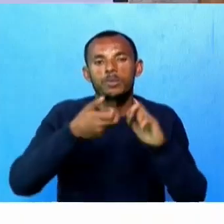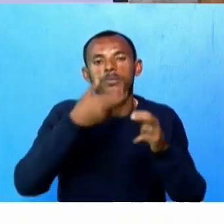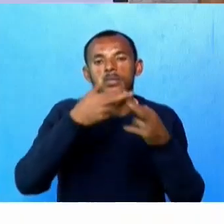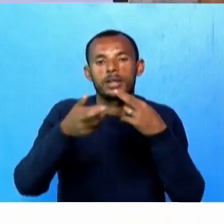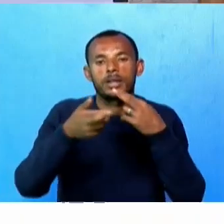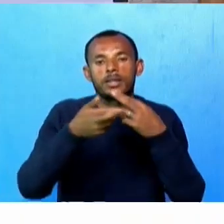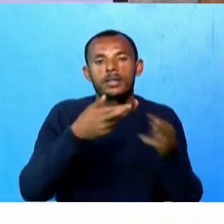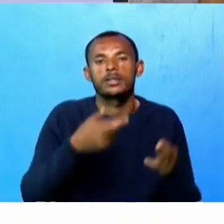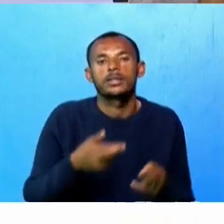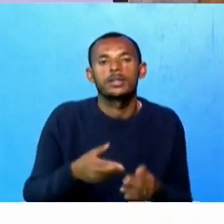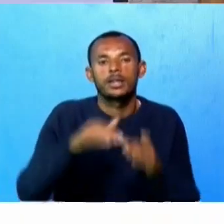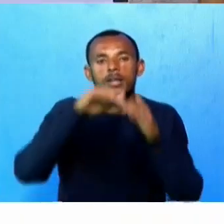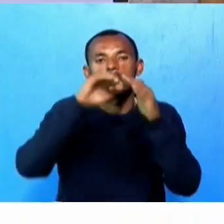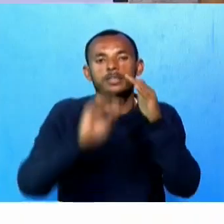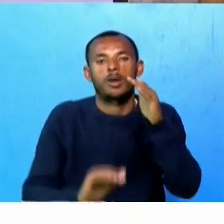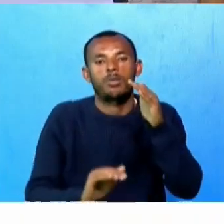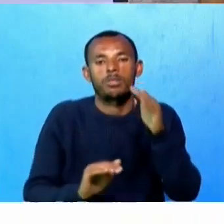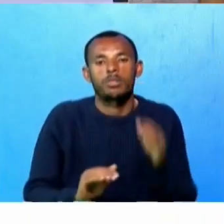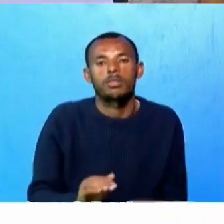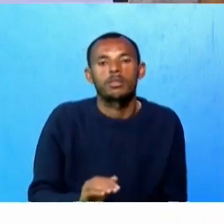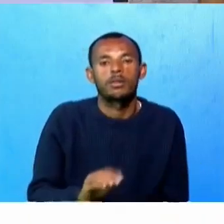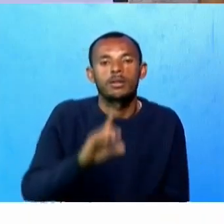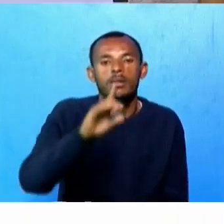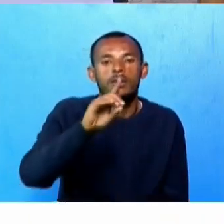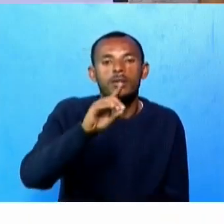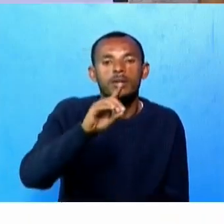with discount.